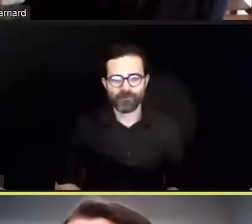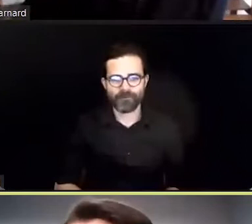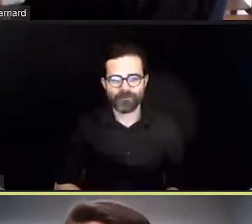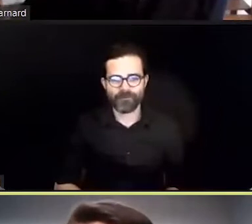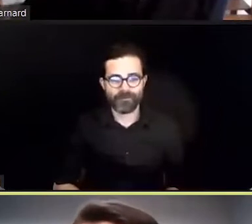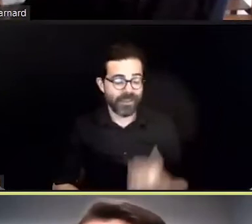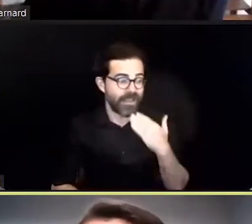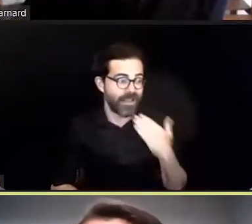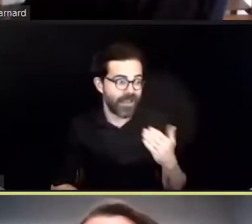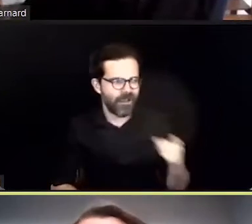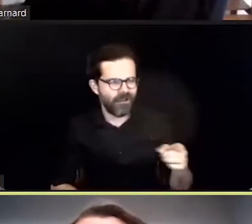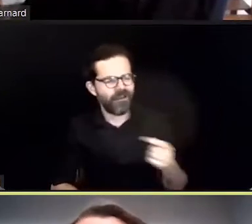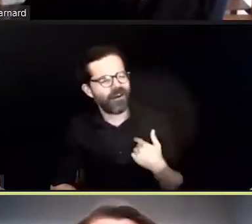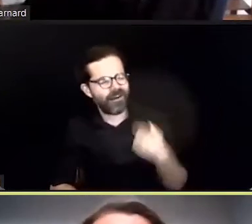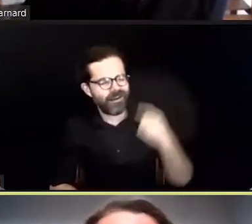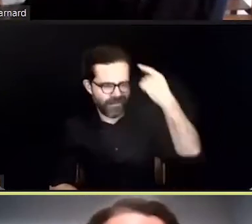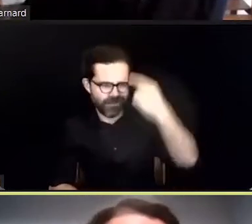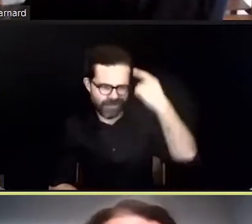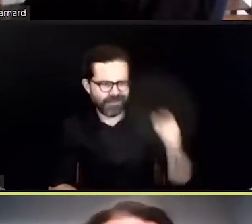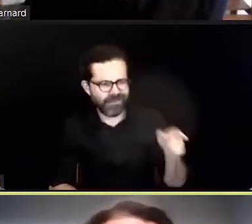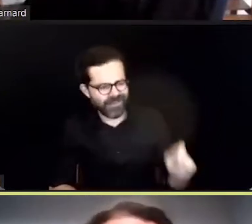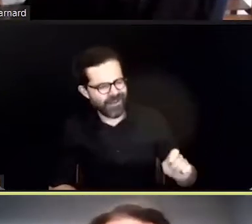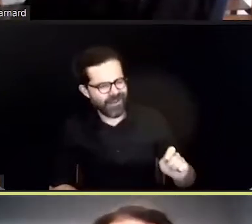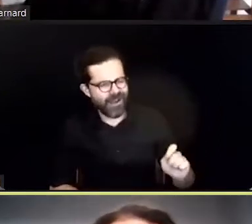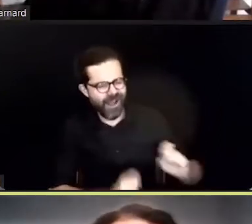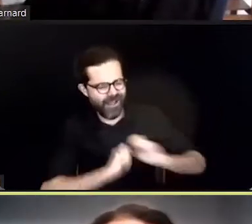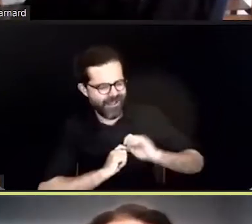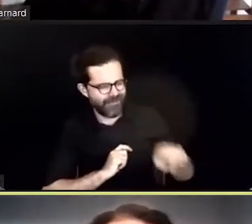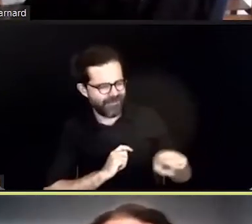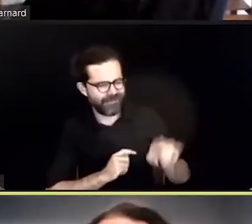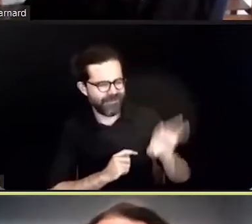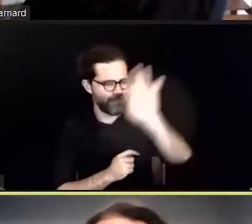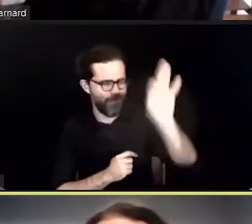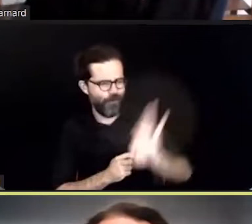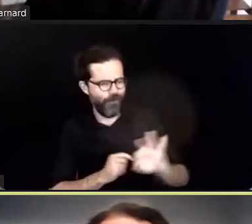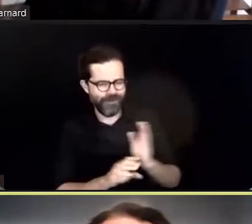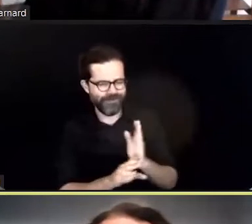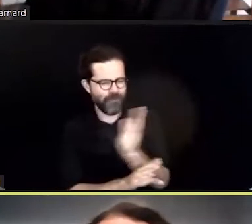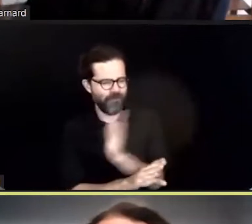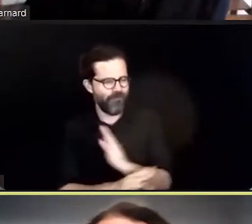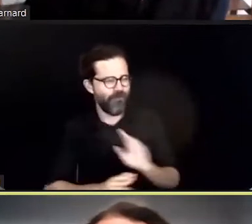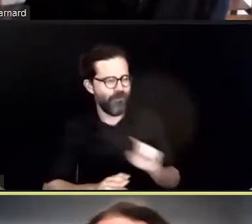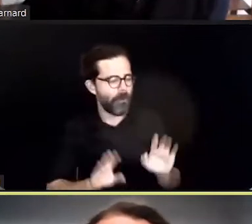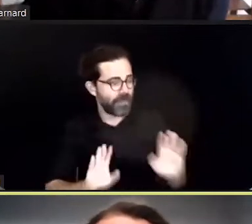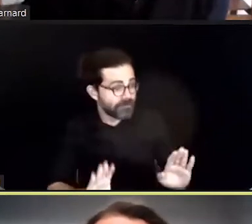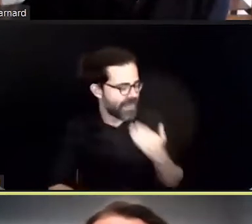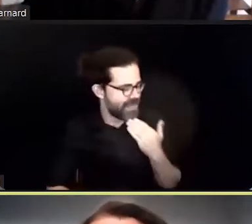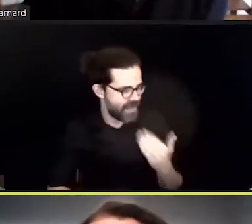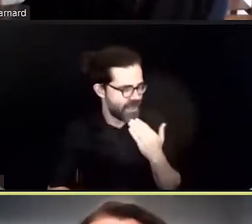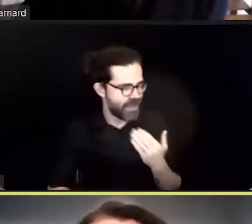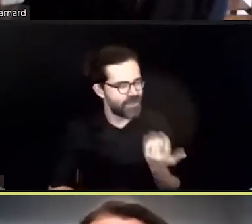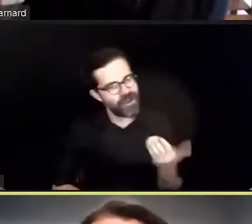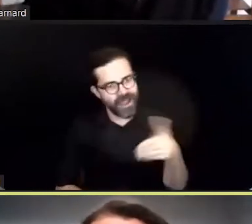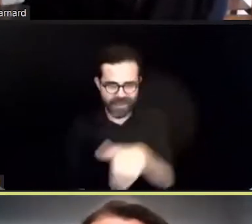more questions than when we started, but I think that's good. Again, talking about the importance of the outcome rather